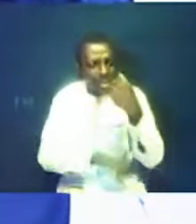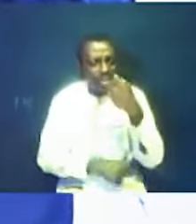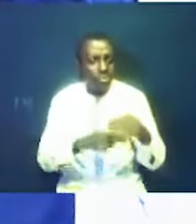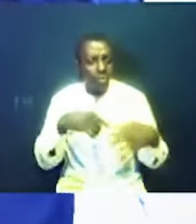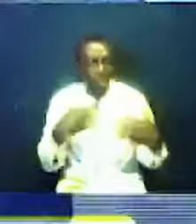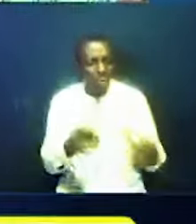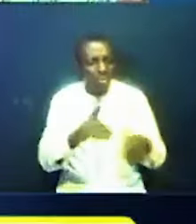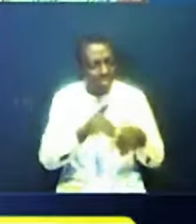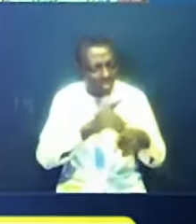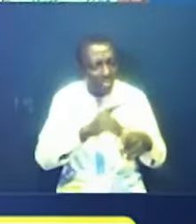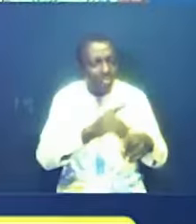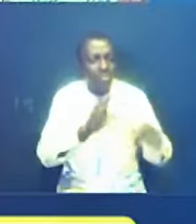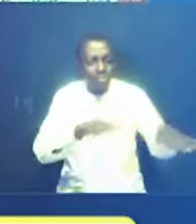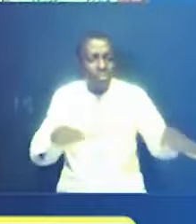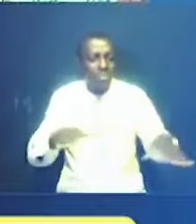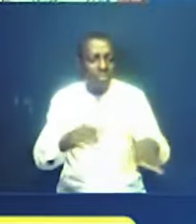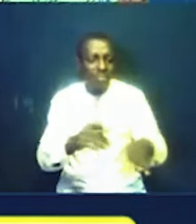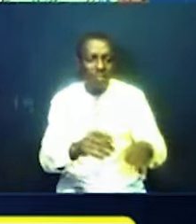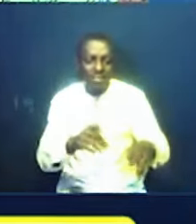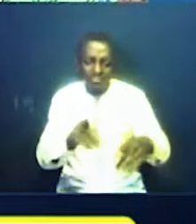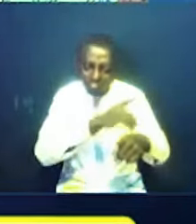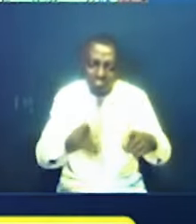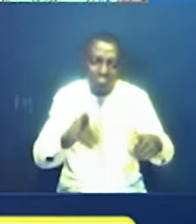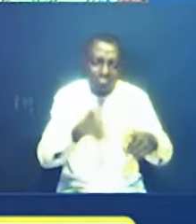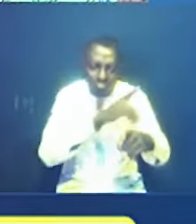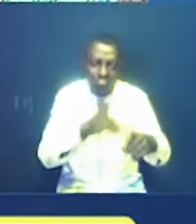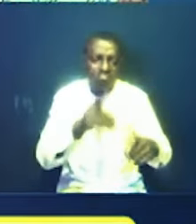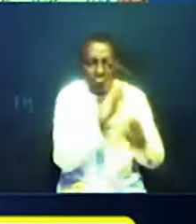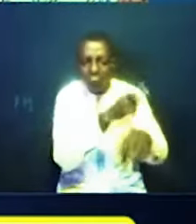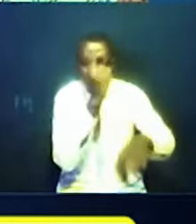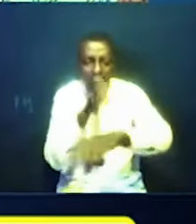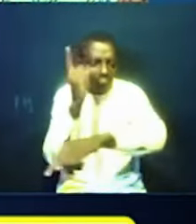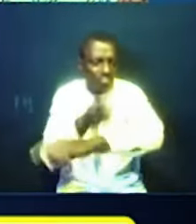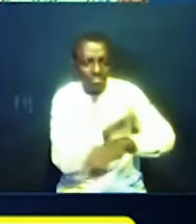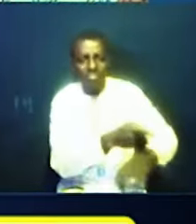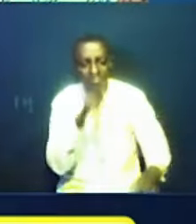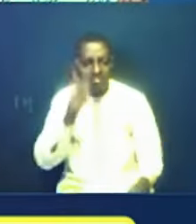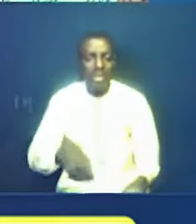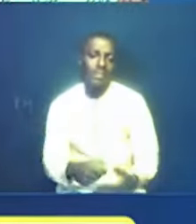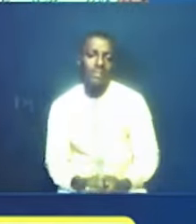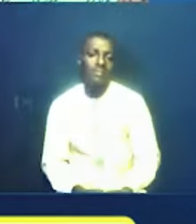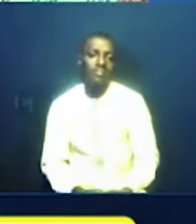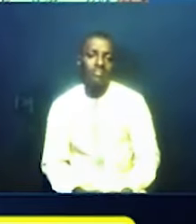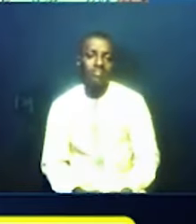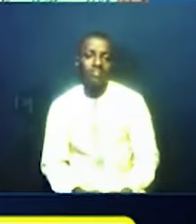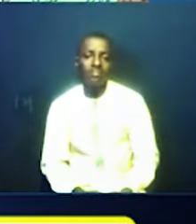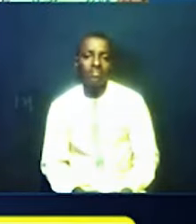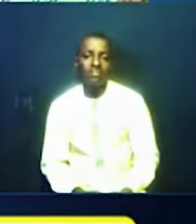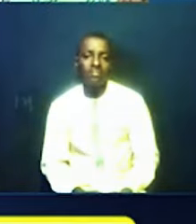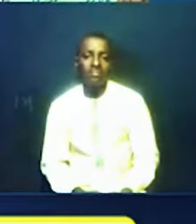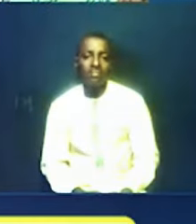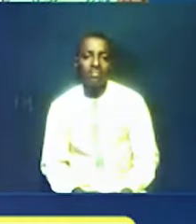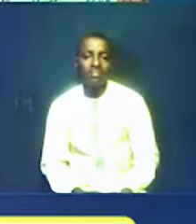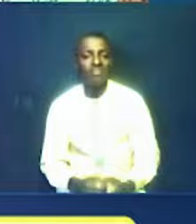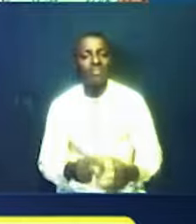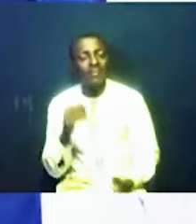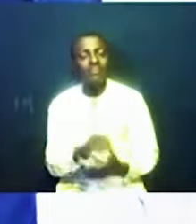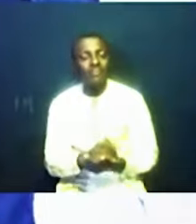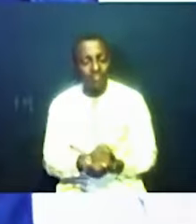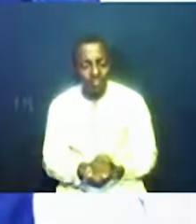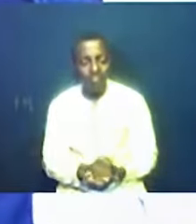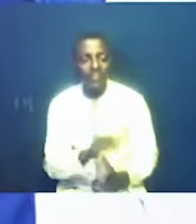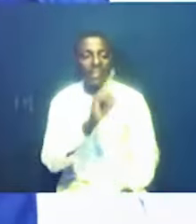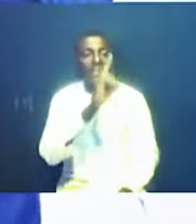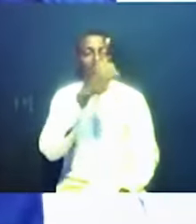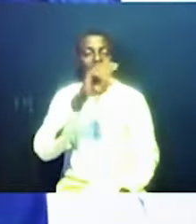to their evil. Now, Why am I saying that, listening to this?